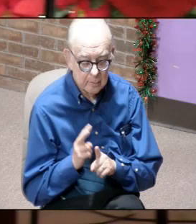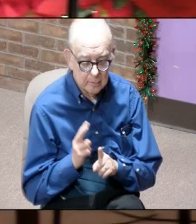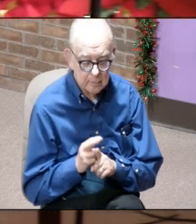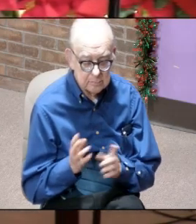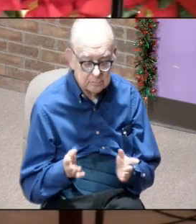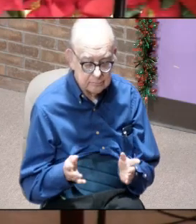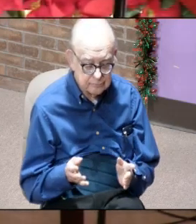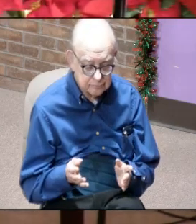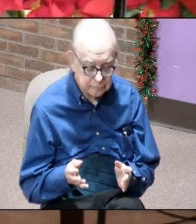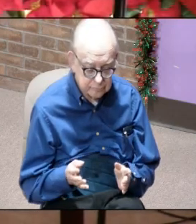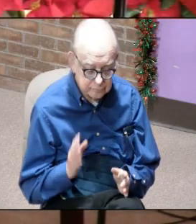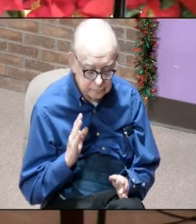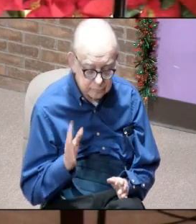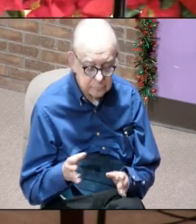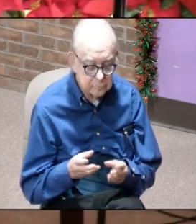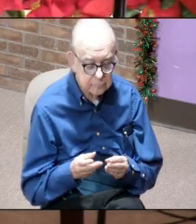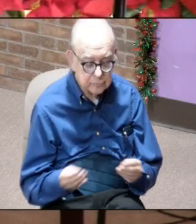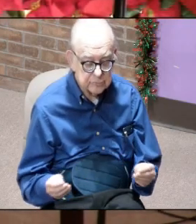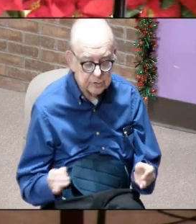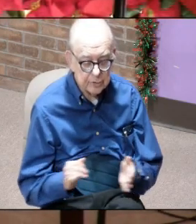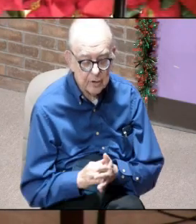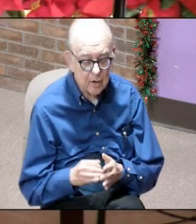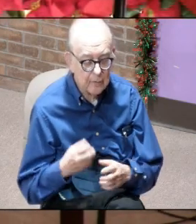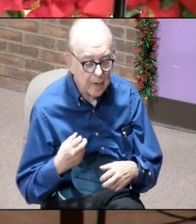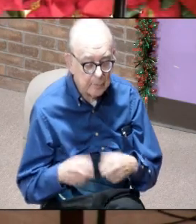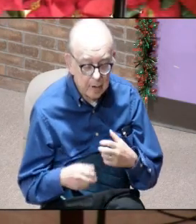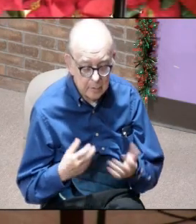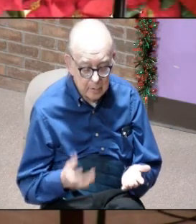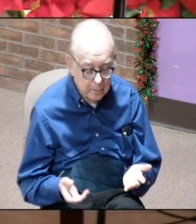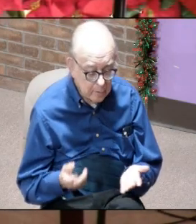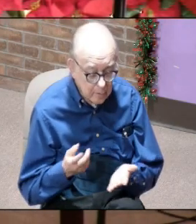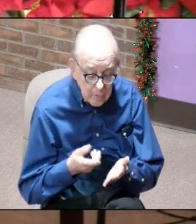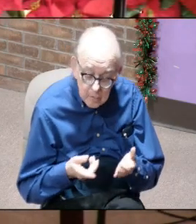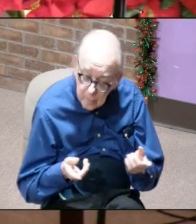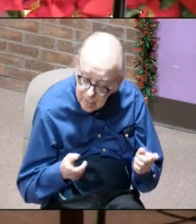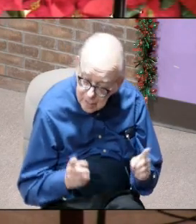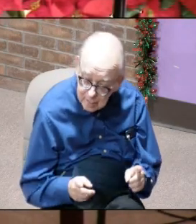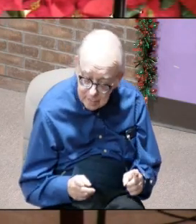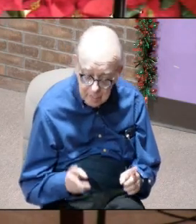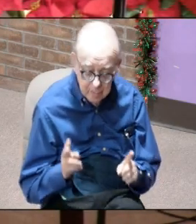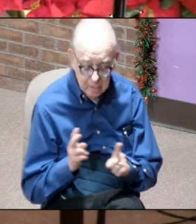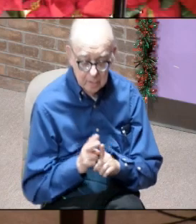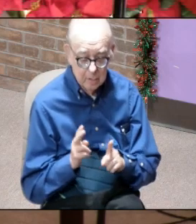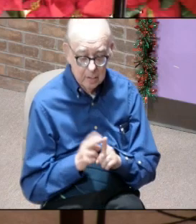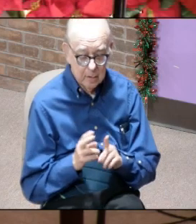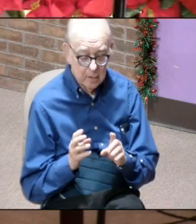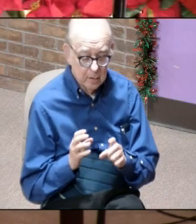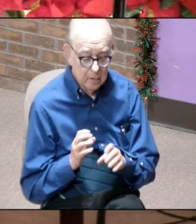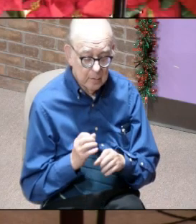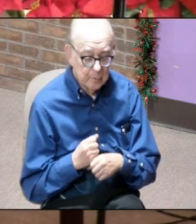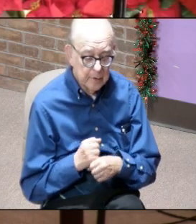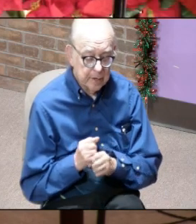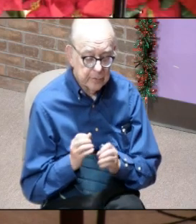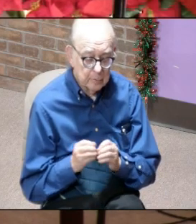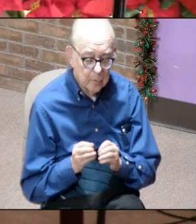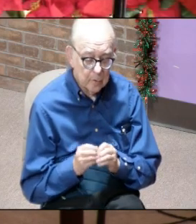violence is going to solve the issue. And what ends up happening is violence breeds more hatred.